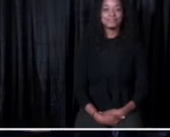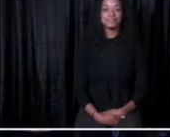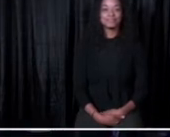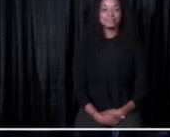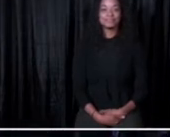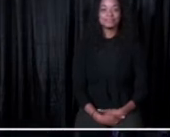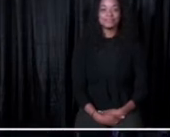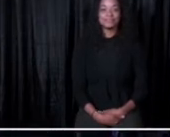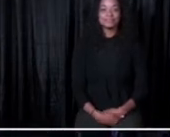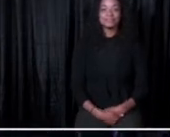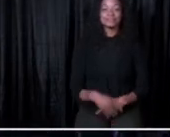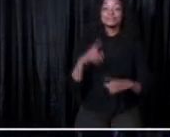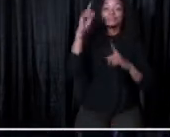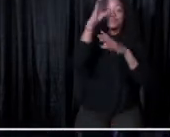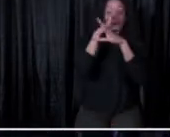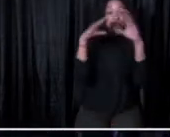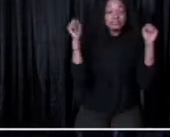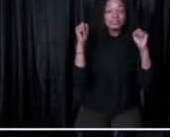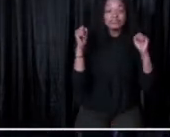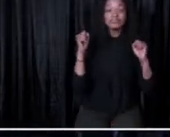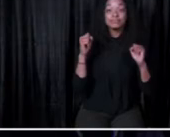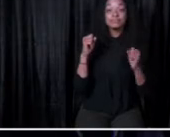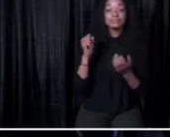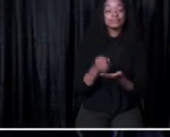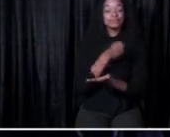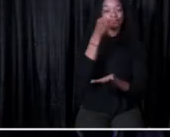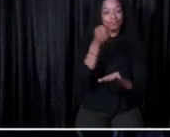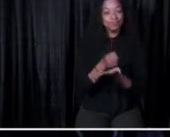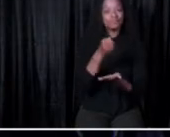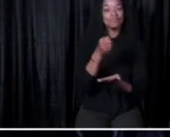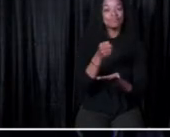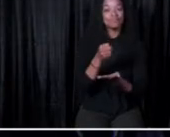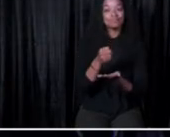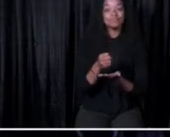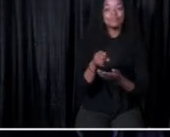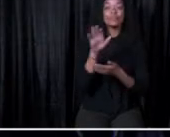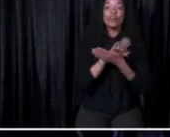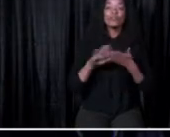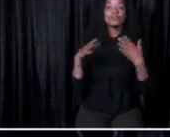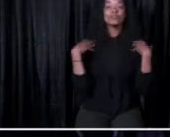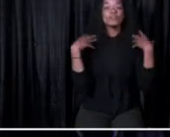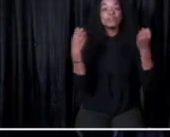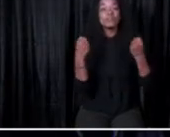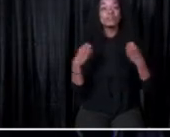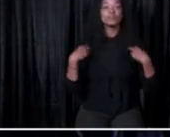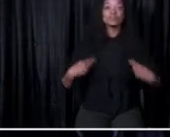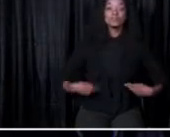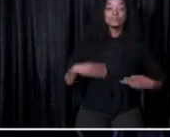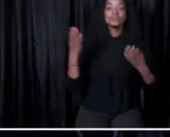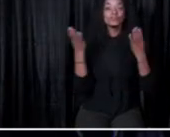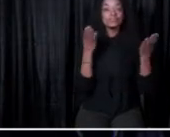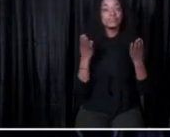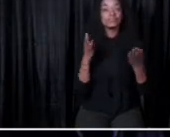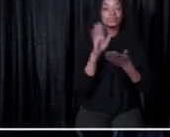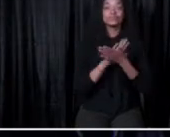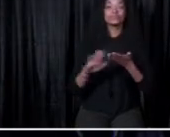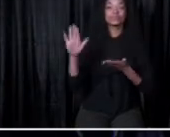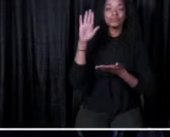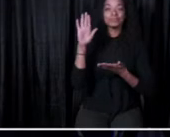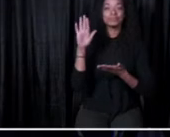President Nelson, on behalf of the College of Health and Human Services and the College of Social Science and Interdisciplinary